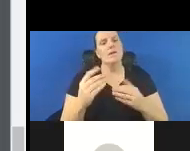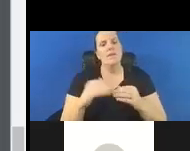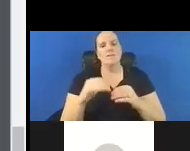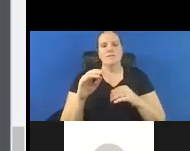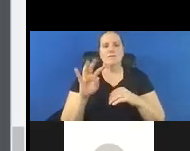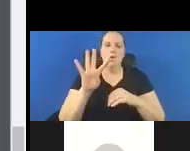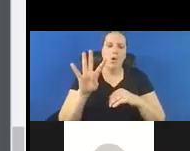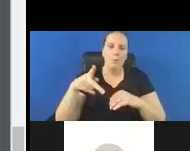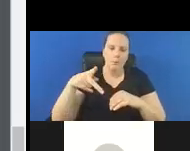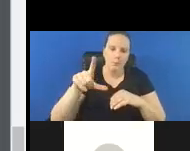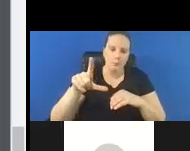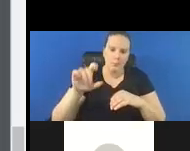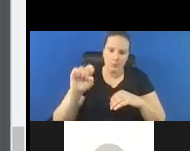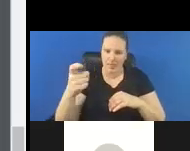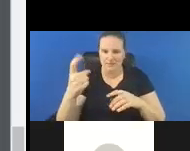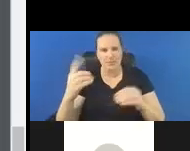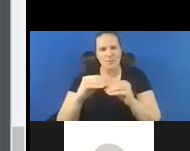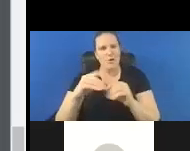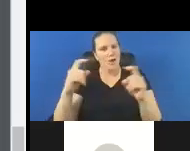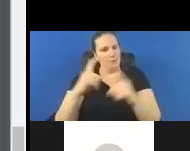a neighborhood.